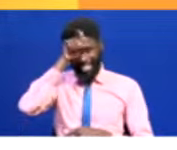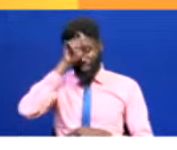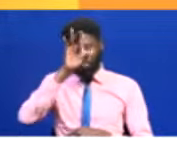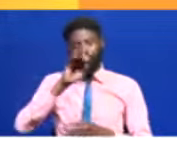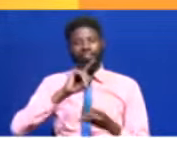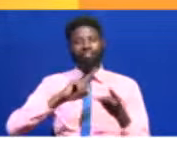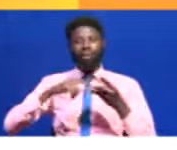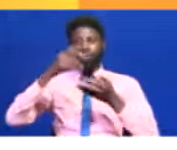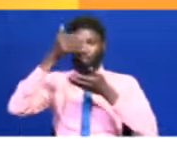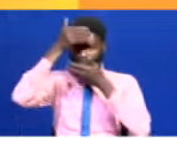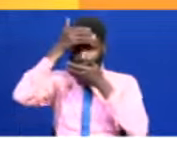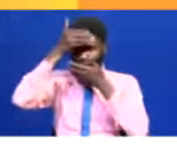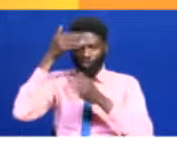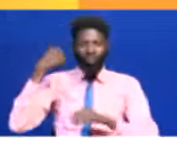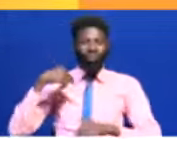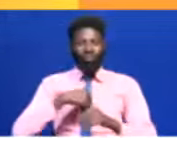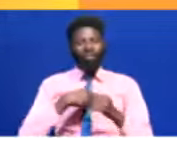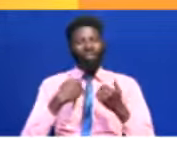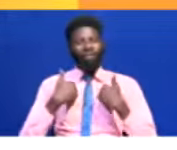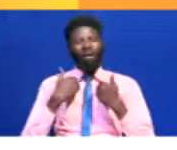Morocco. So we have countries